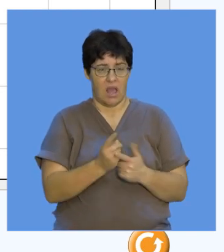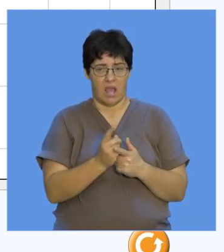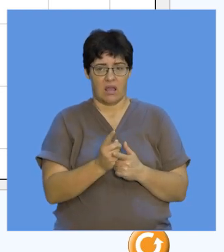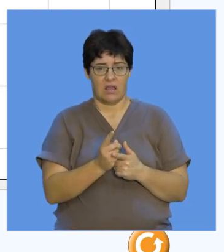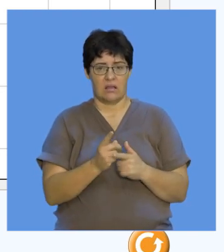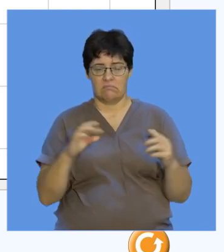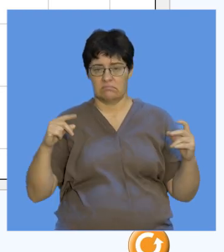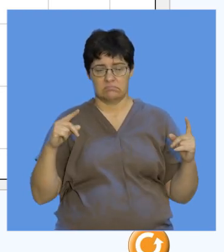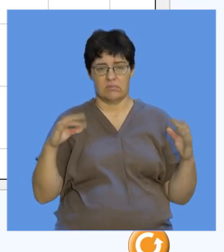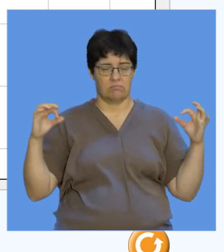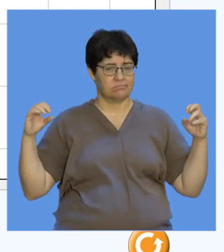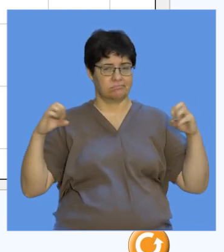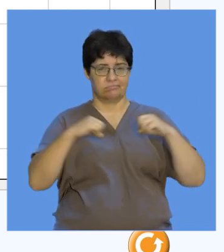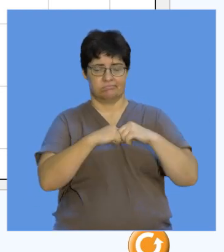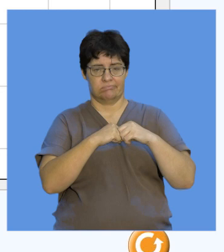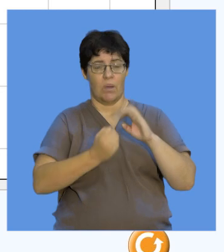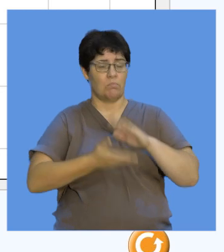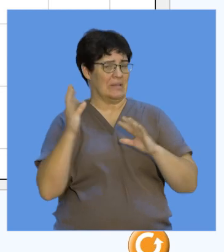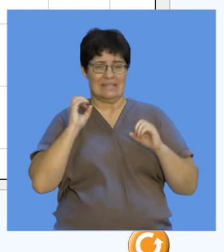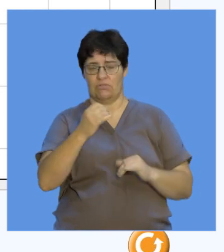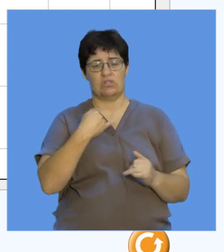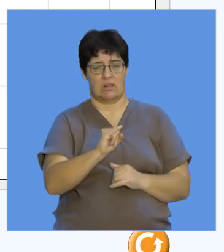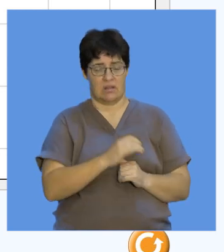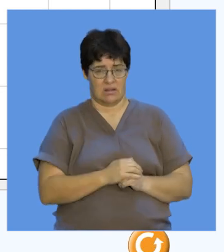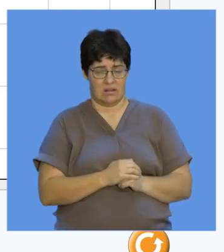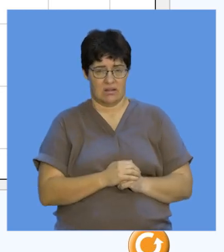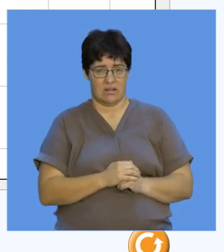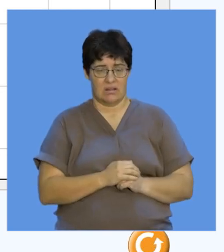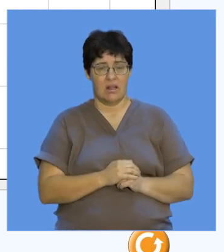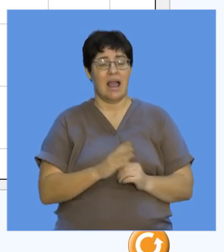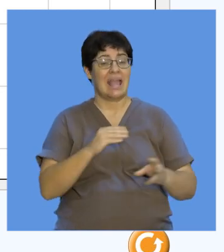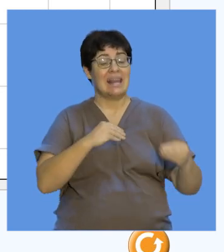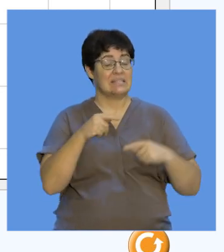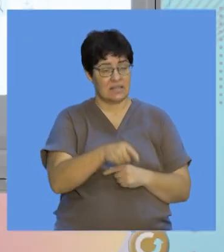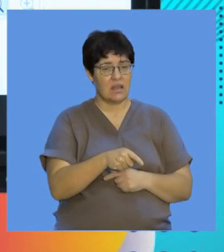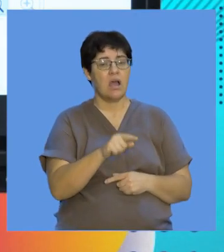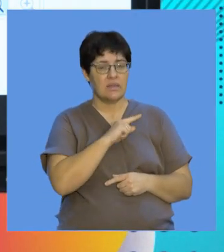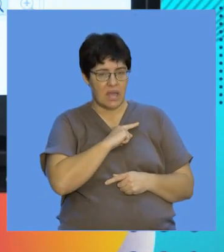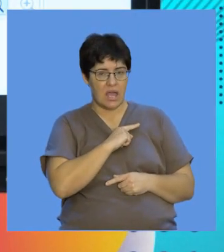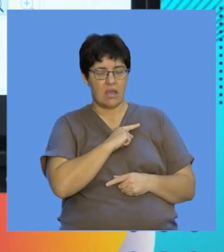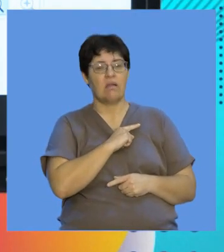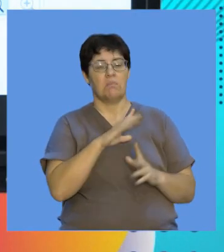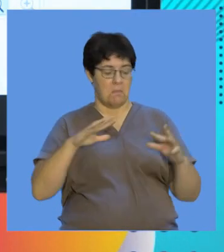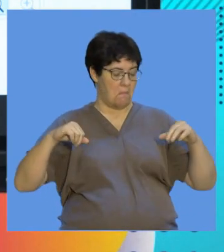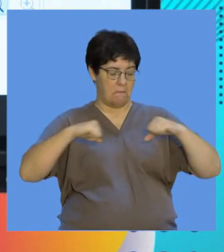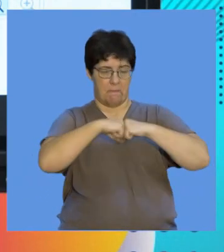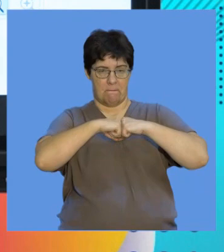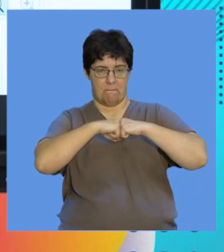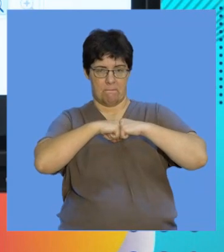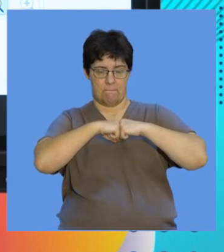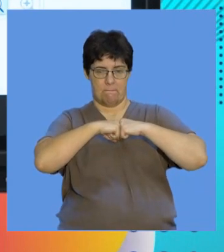Total momentum's still 0, but now we have the option that they're going to stay stationary. They're going to stick